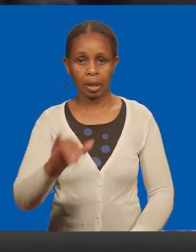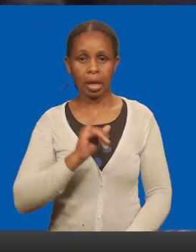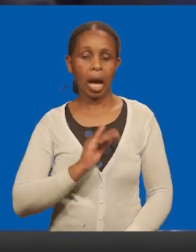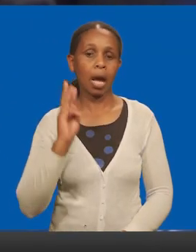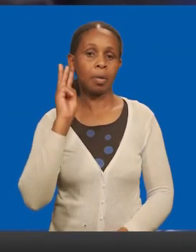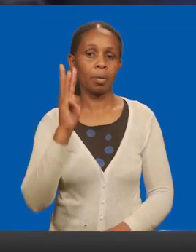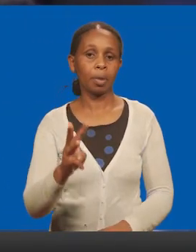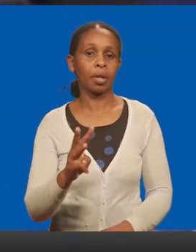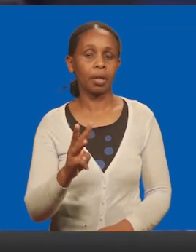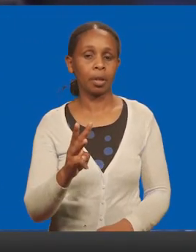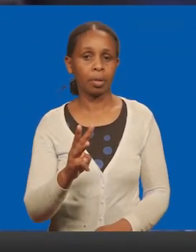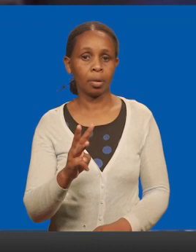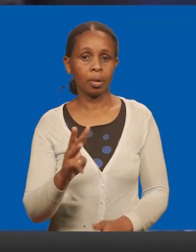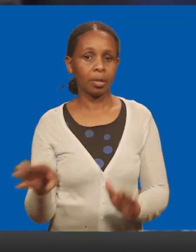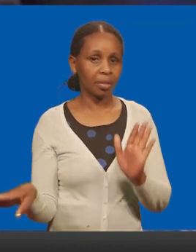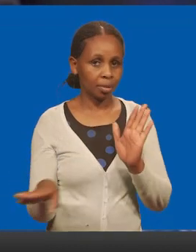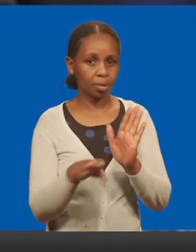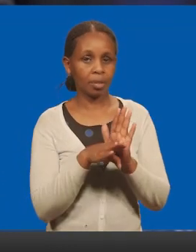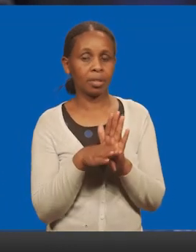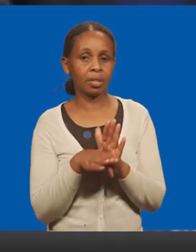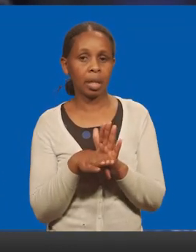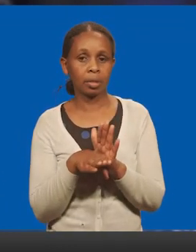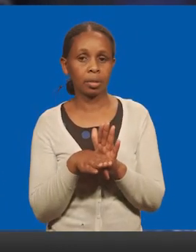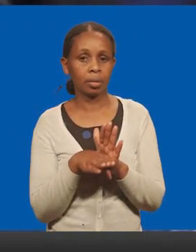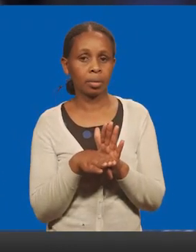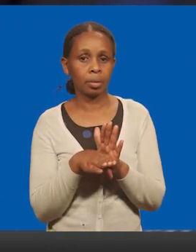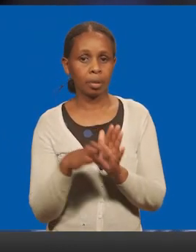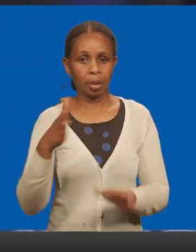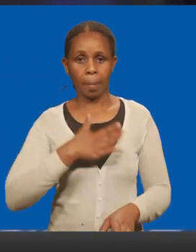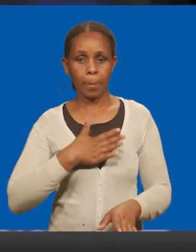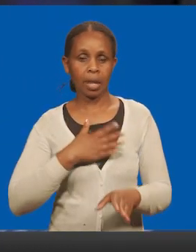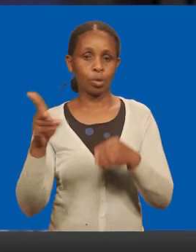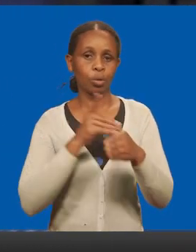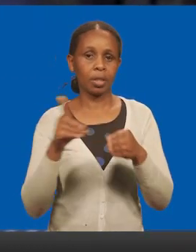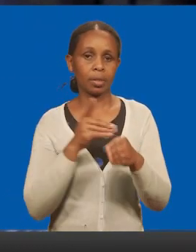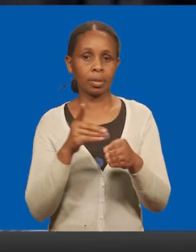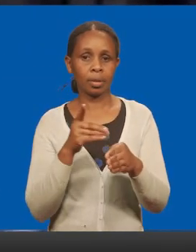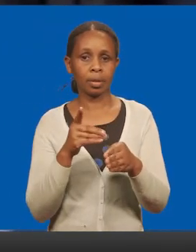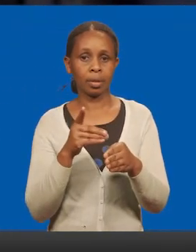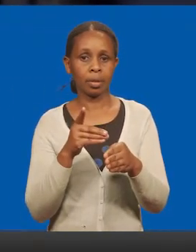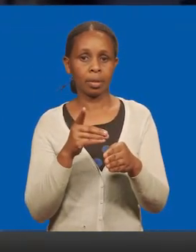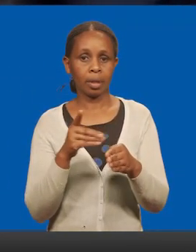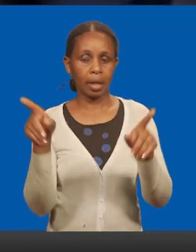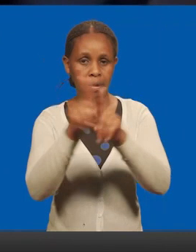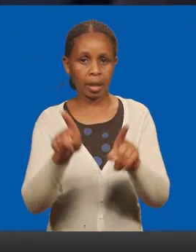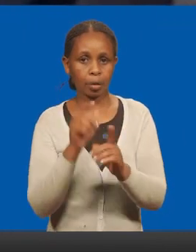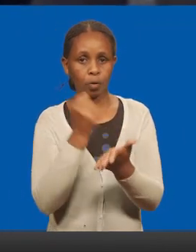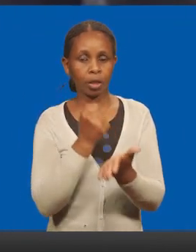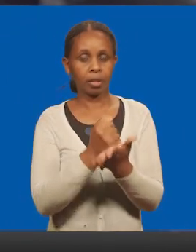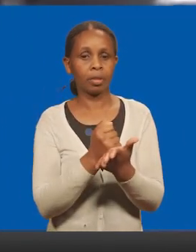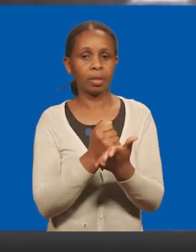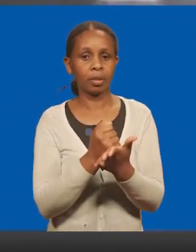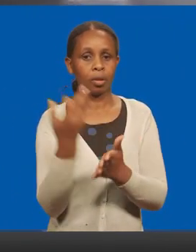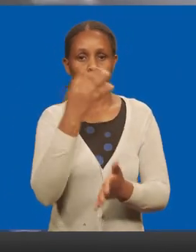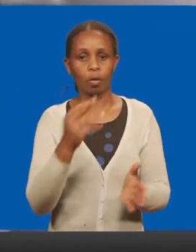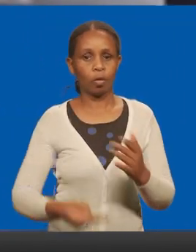will well and truly discharge. I will well and truly discharge my duties. My duties as an advocate. As